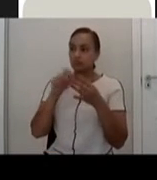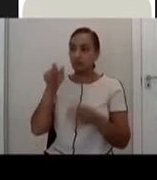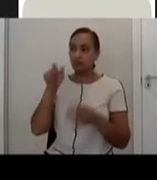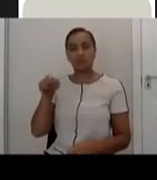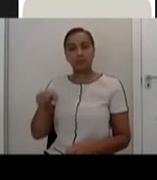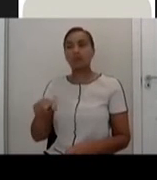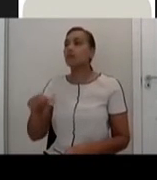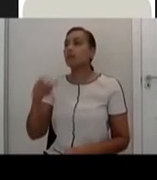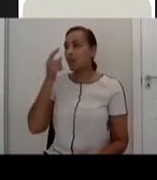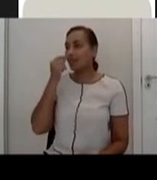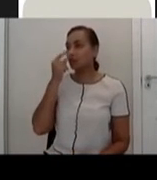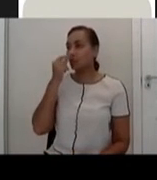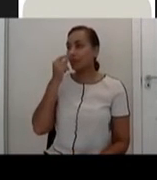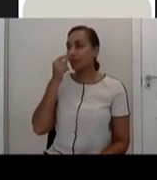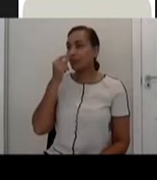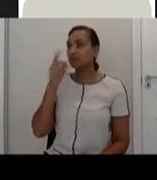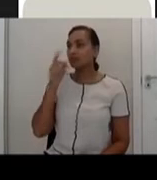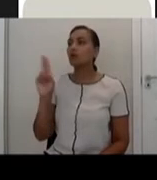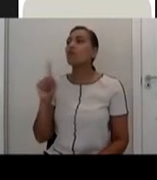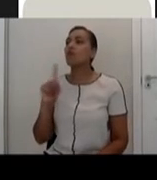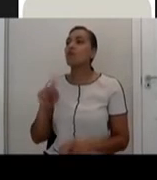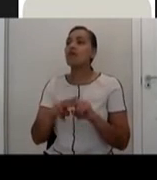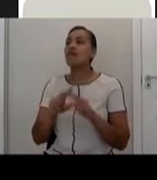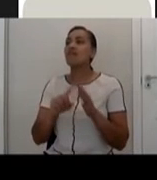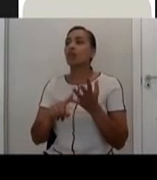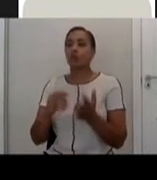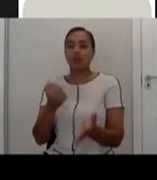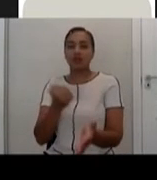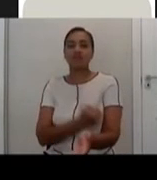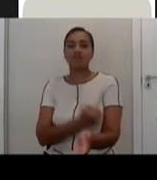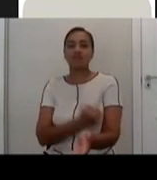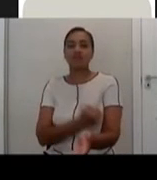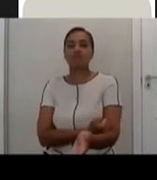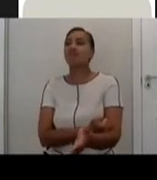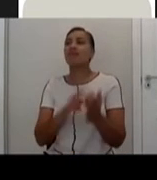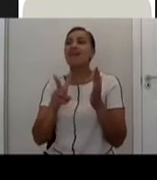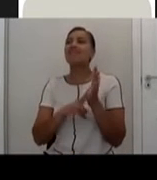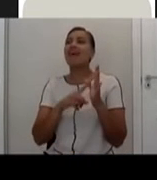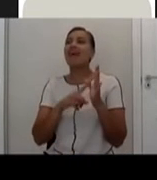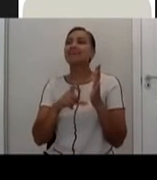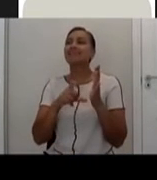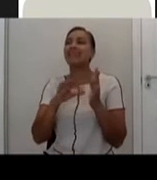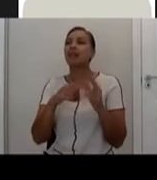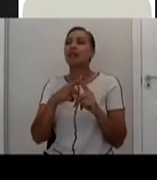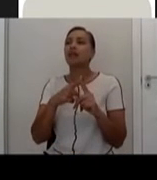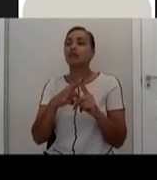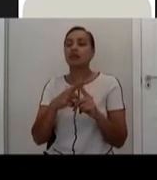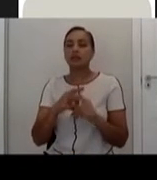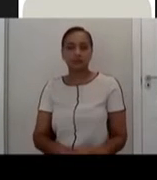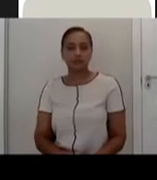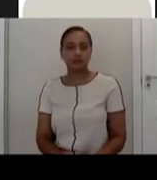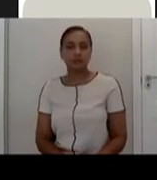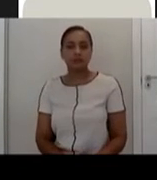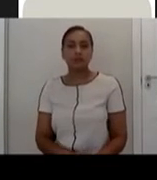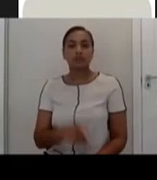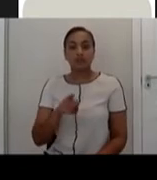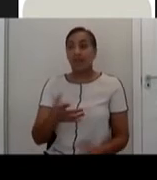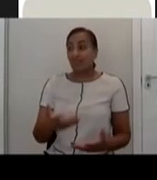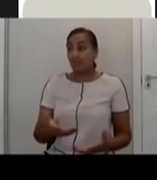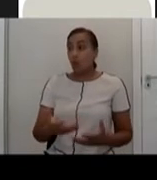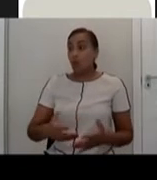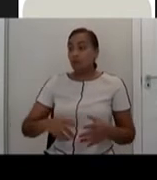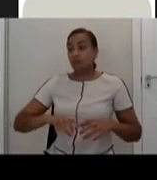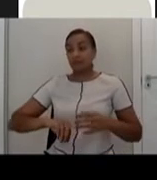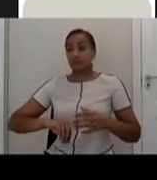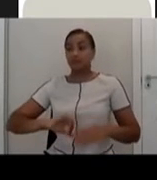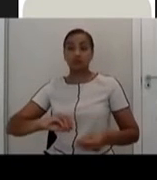be eligible for flu vaccine. And we are putting together a very comprehensive plan